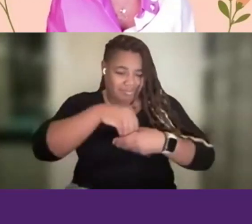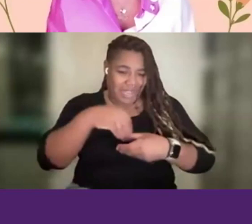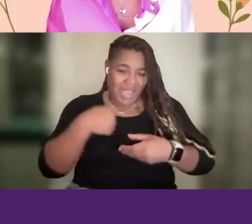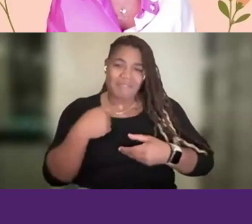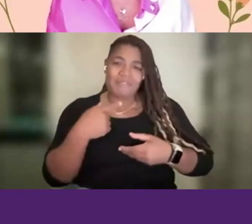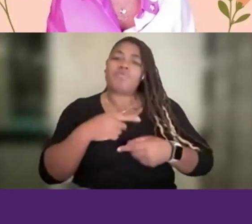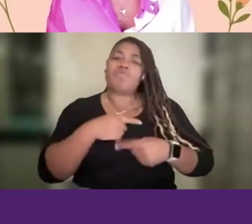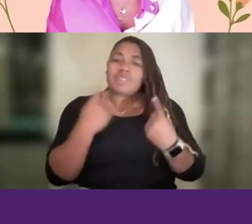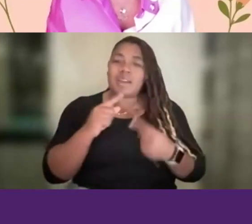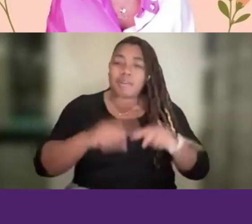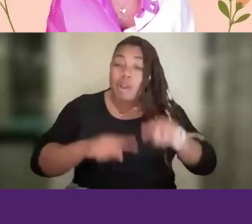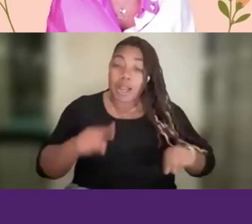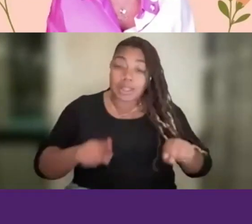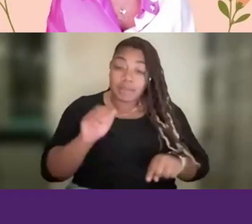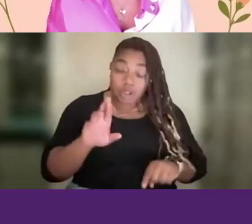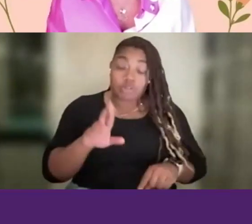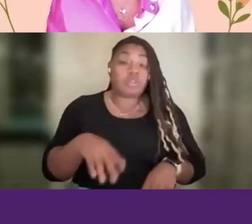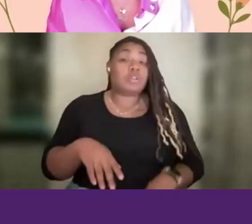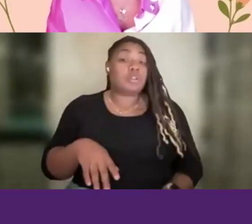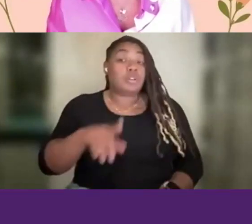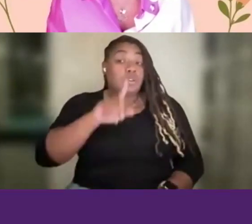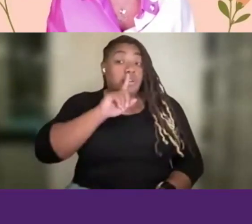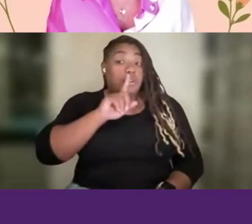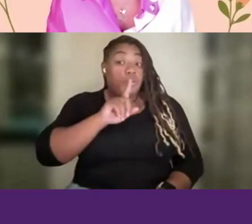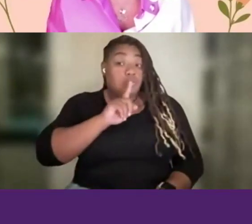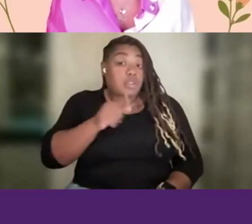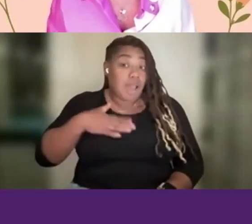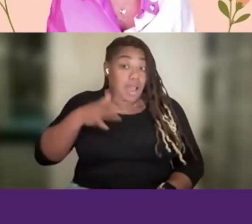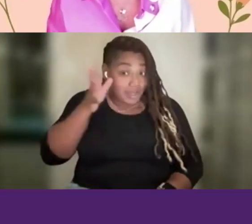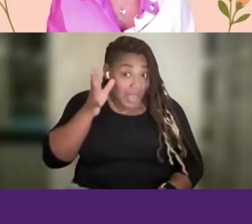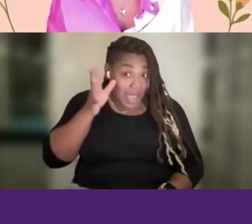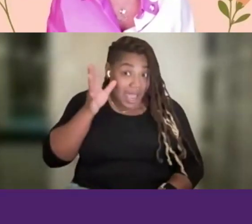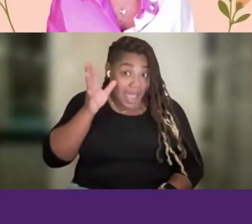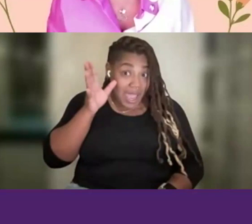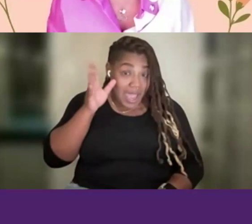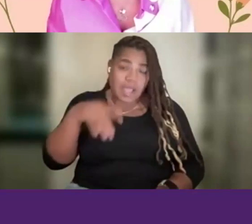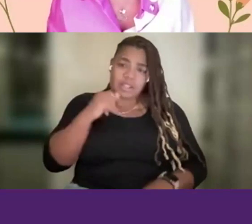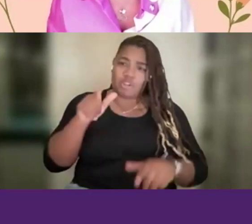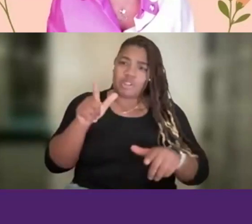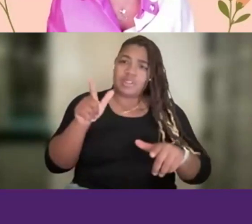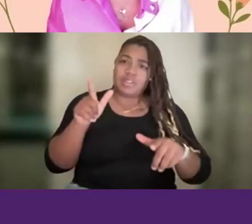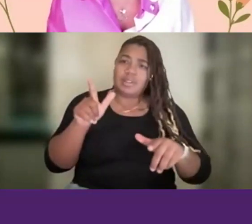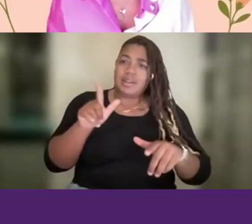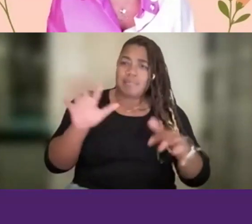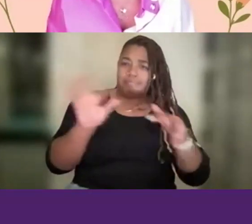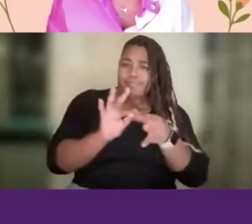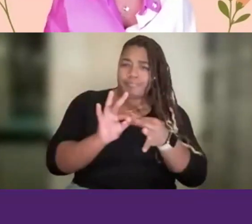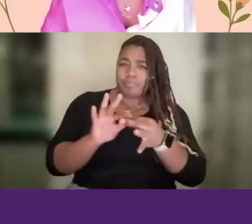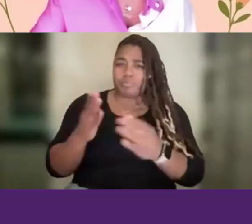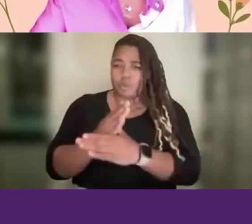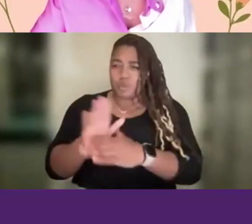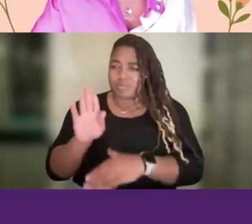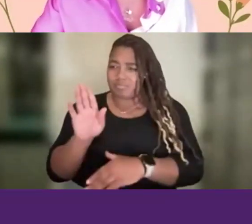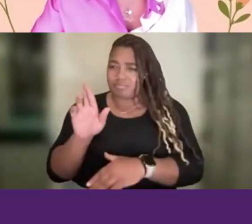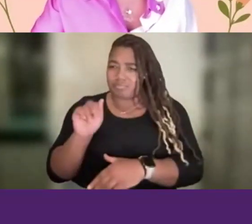cancer. In fact, my dad, there is a link between BRCA and prostate cancer. I believe it's higher for